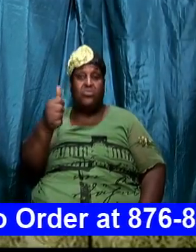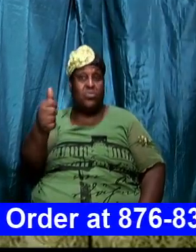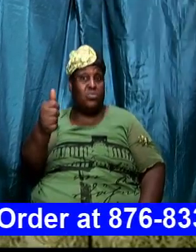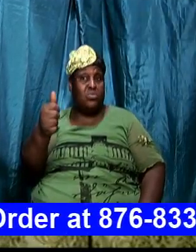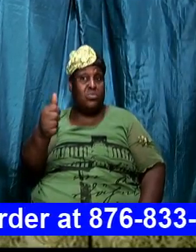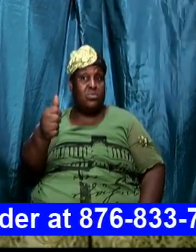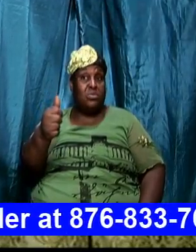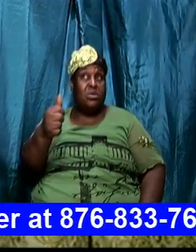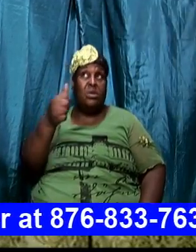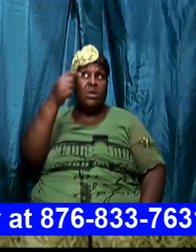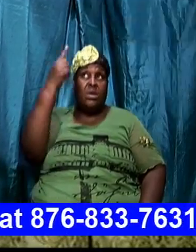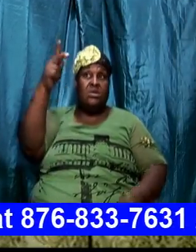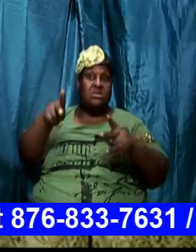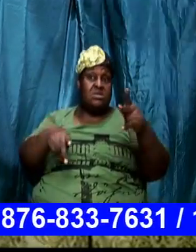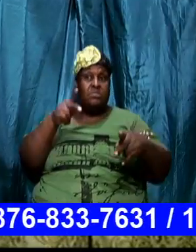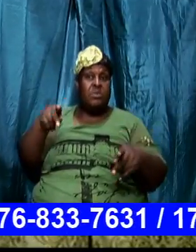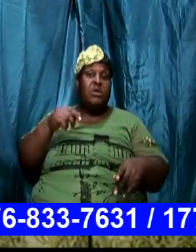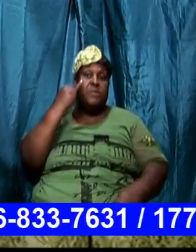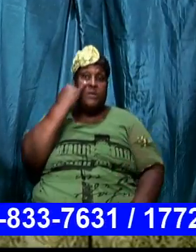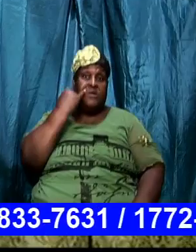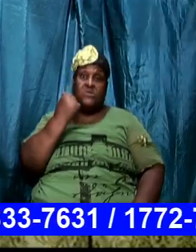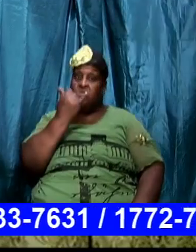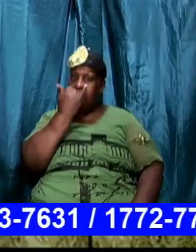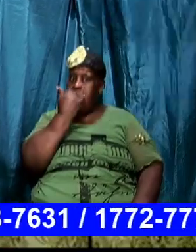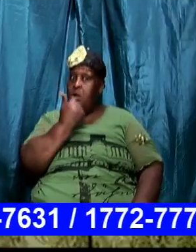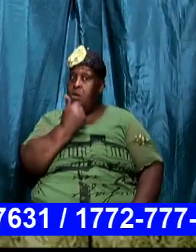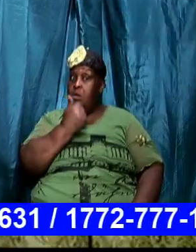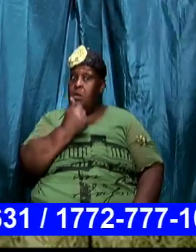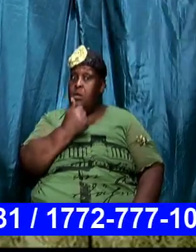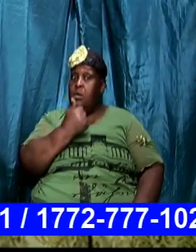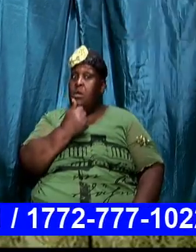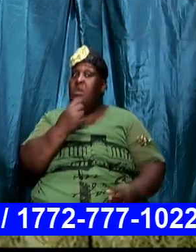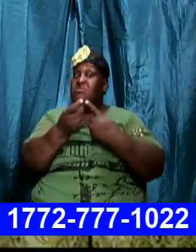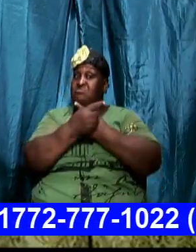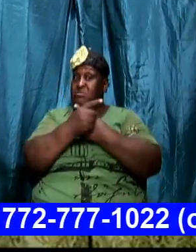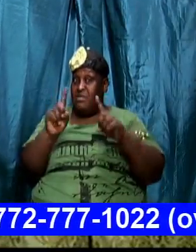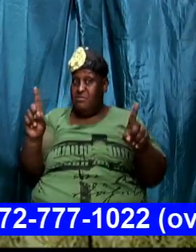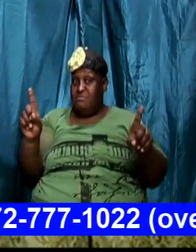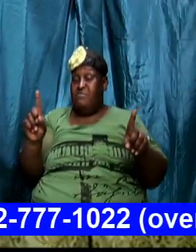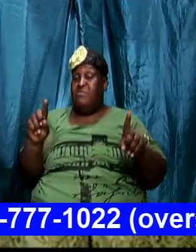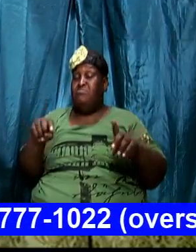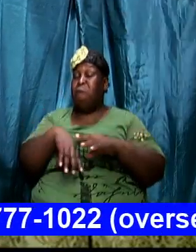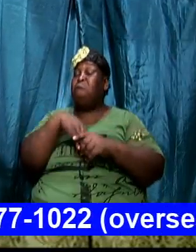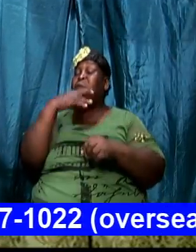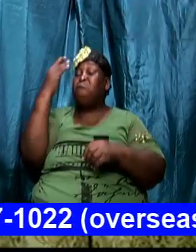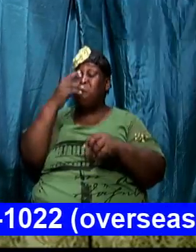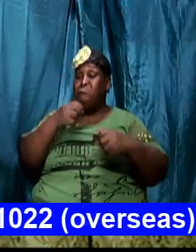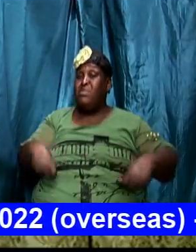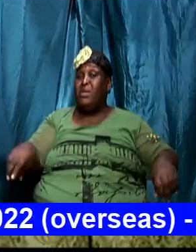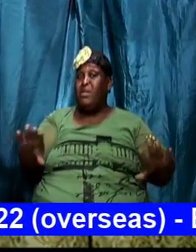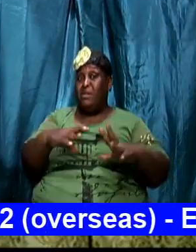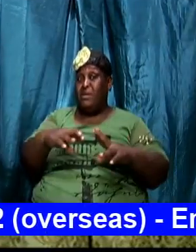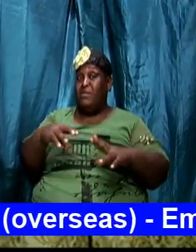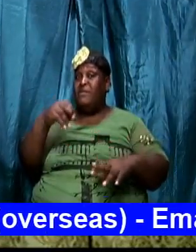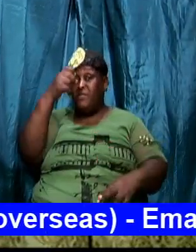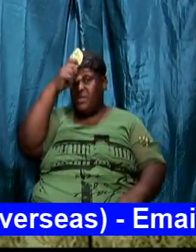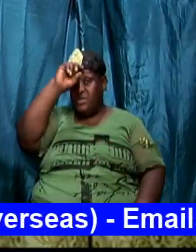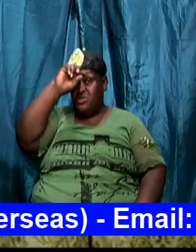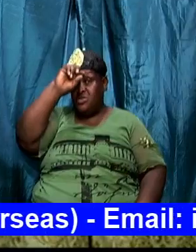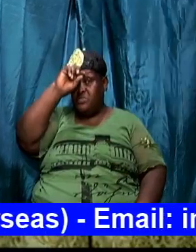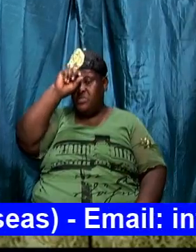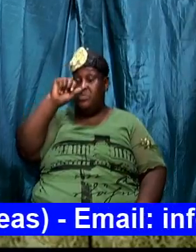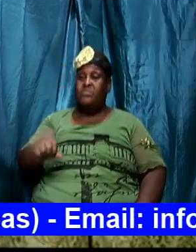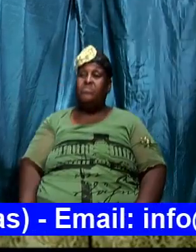people, Israel, who he delivered out of the land of Egypt. Let me go through